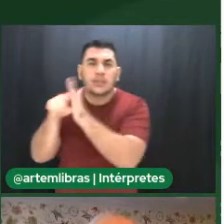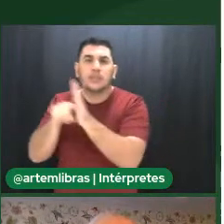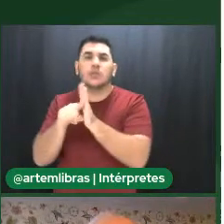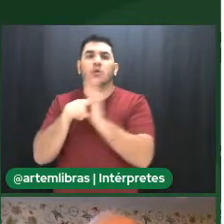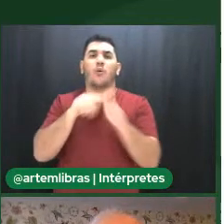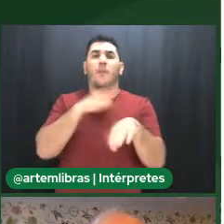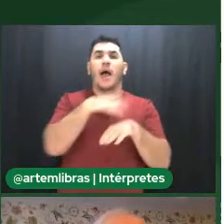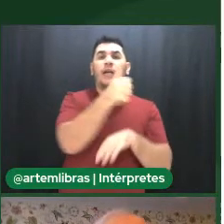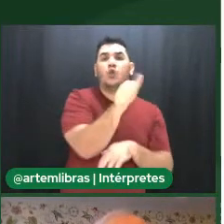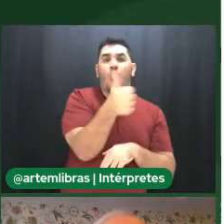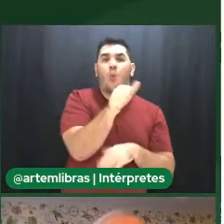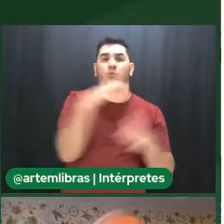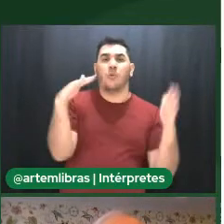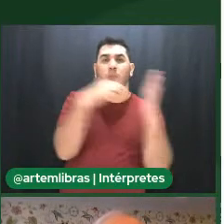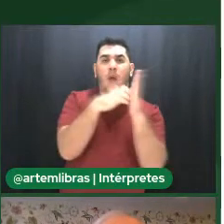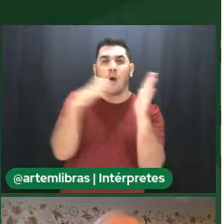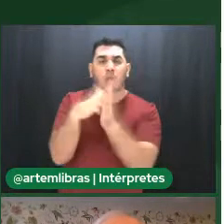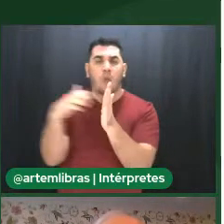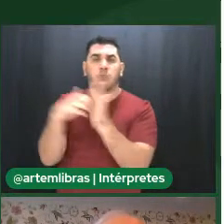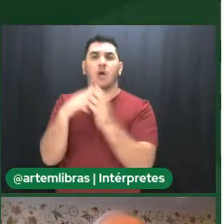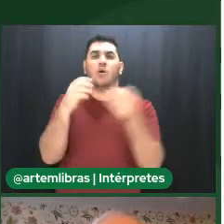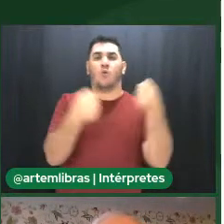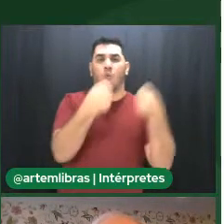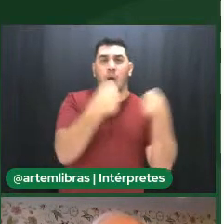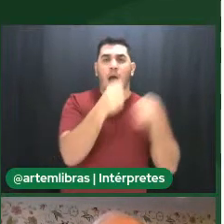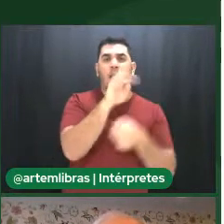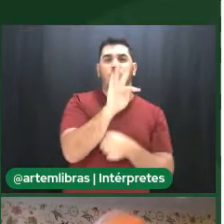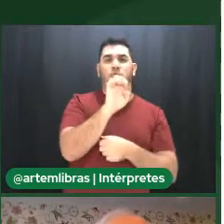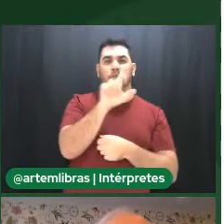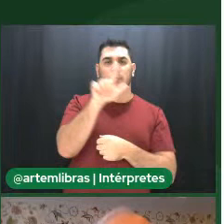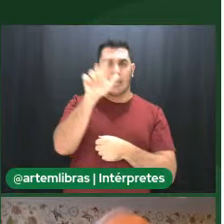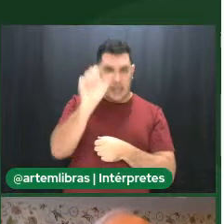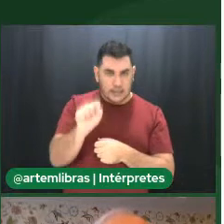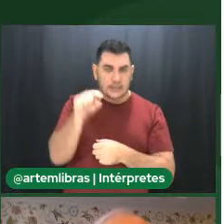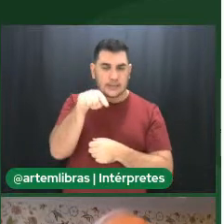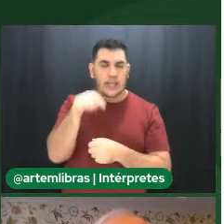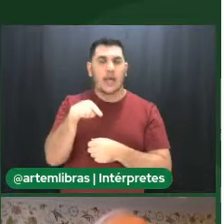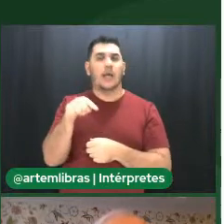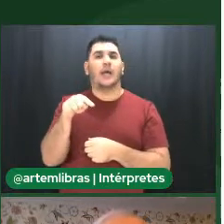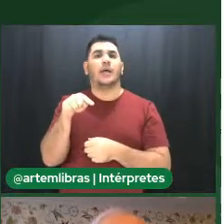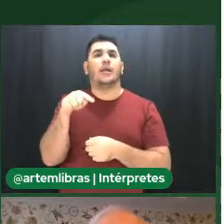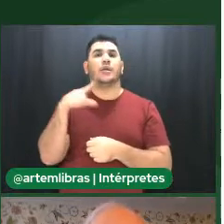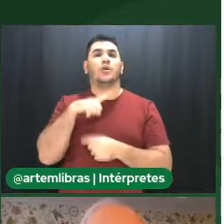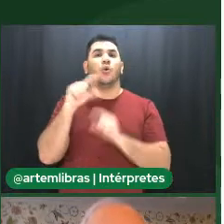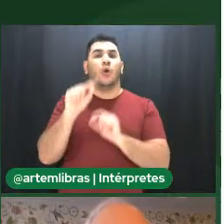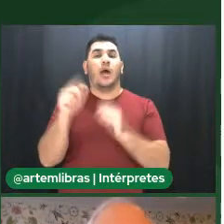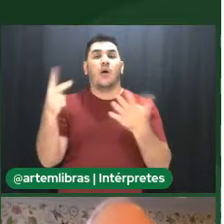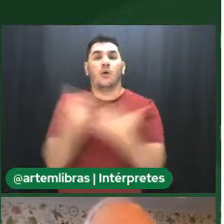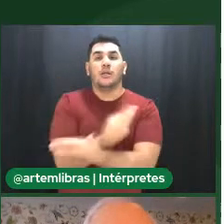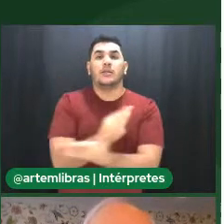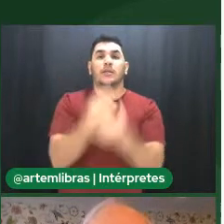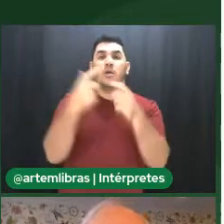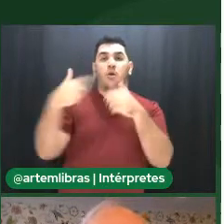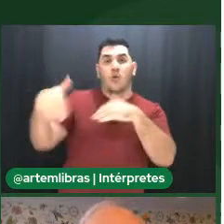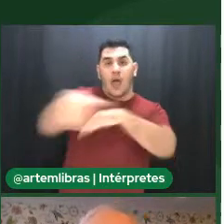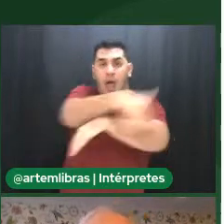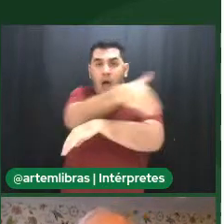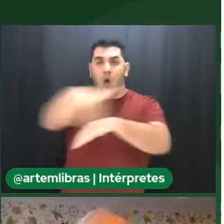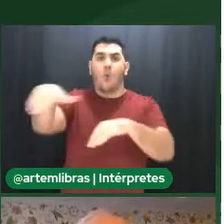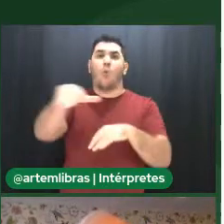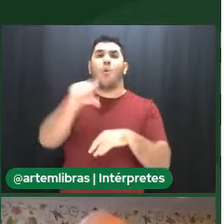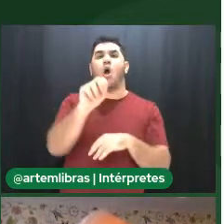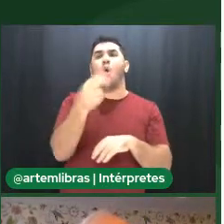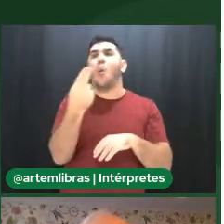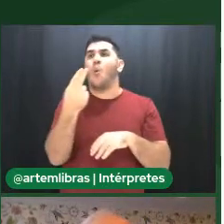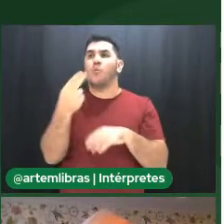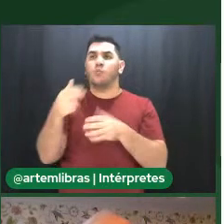that crashed into emergency vehicles on the road or on the side of the road. So these would be ambulances or